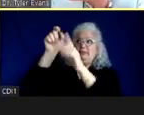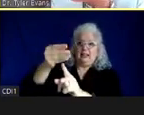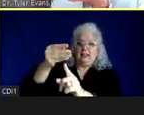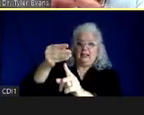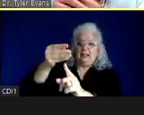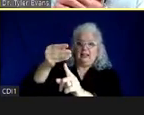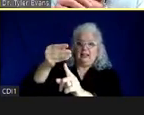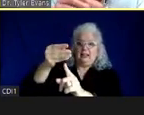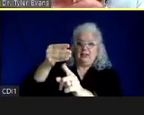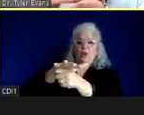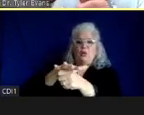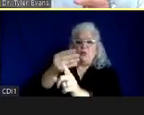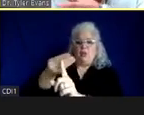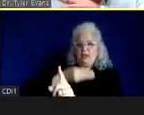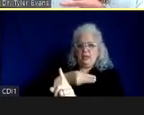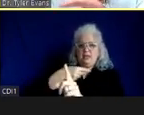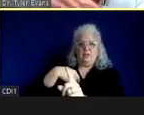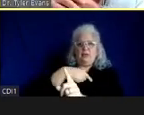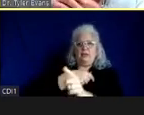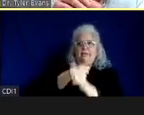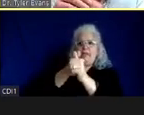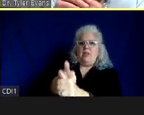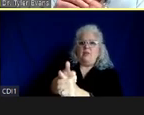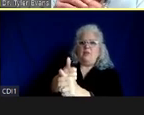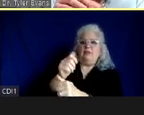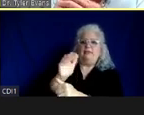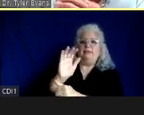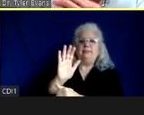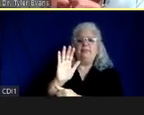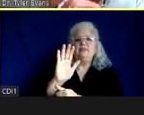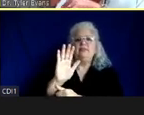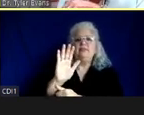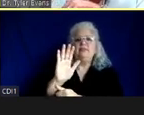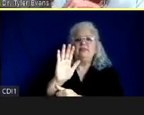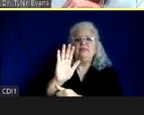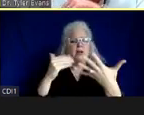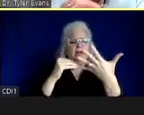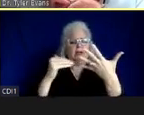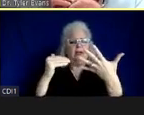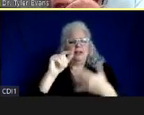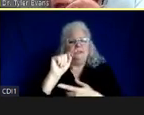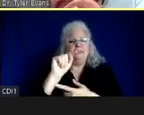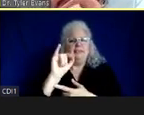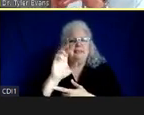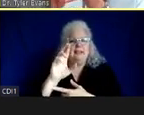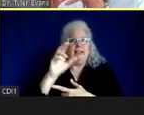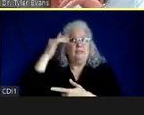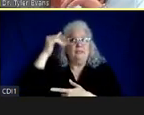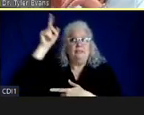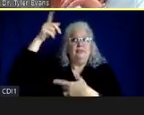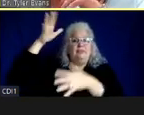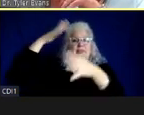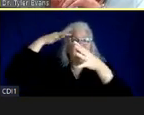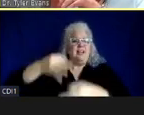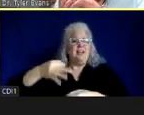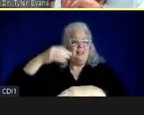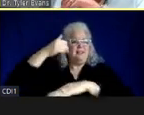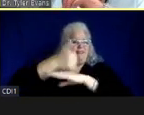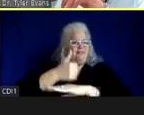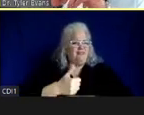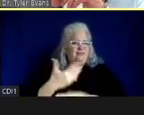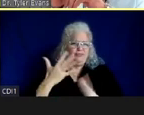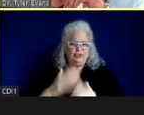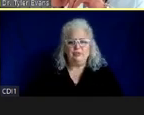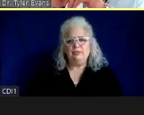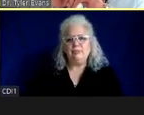mandate is to follow the tier and the phase structure. Within that, we're able to discuss kind of how we